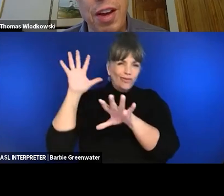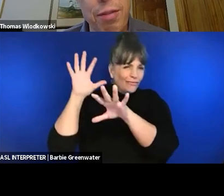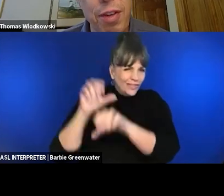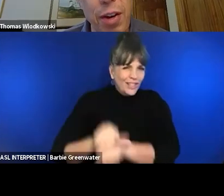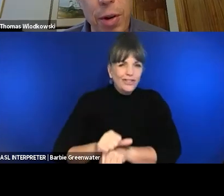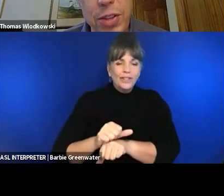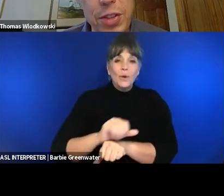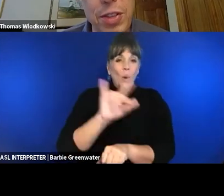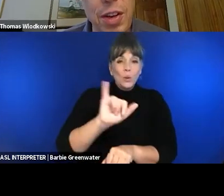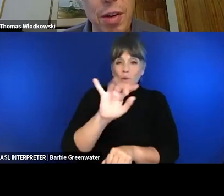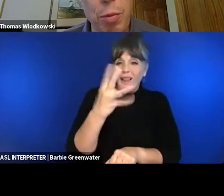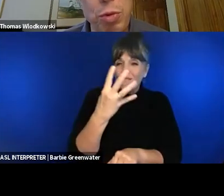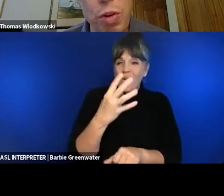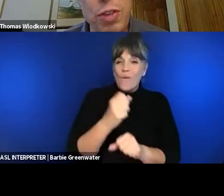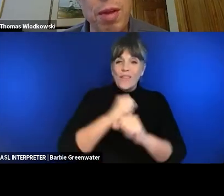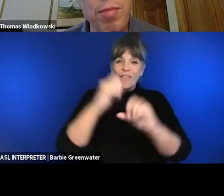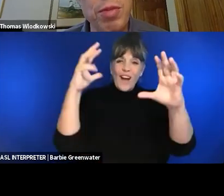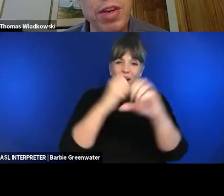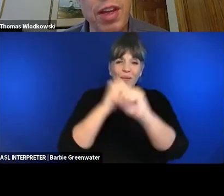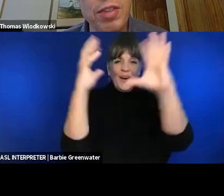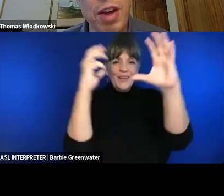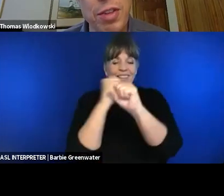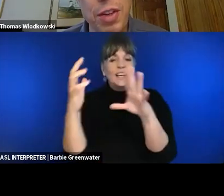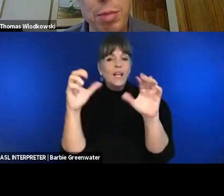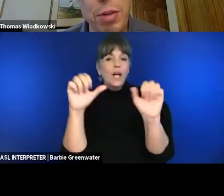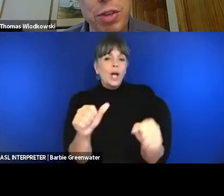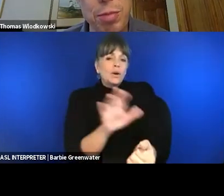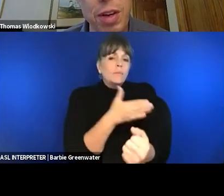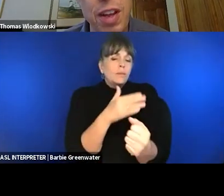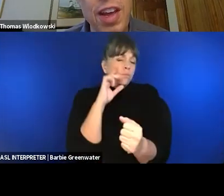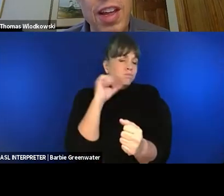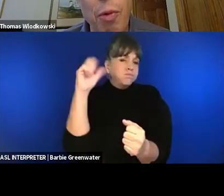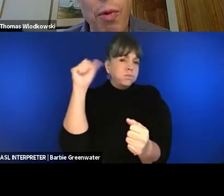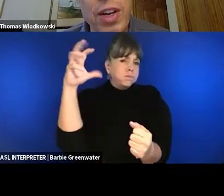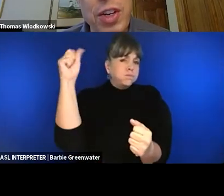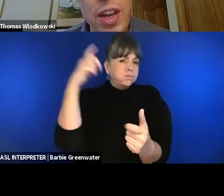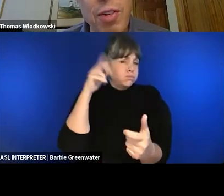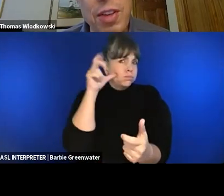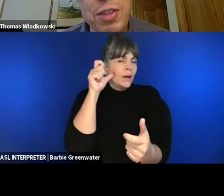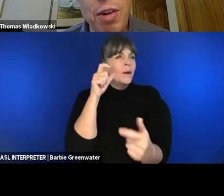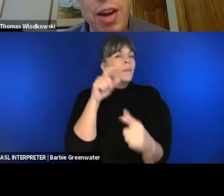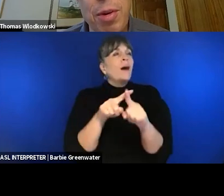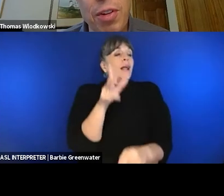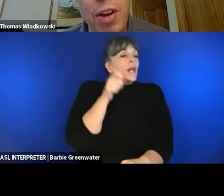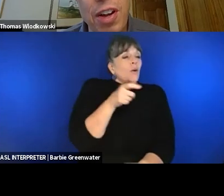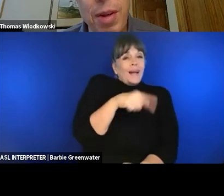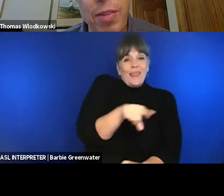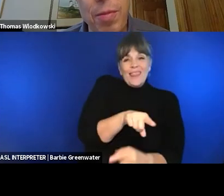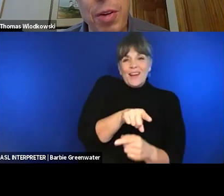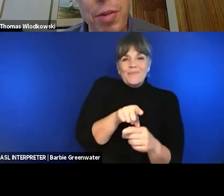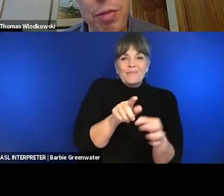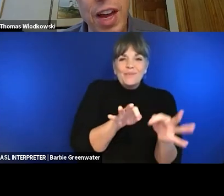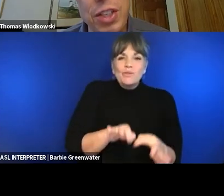4th of July fireworks, which would have just been music and sounds of explosions, but hearing the describer talk